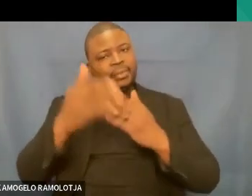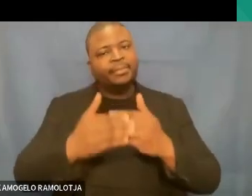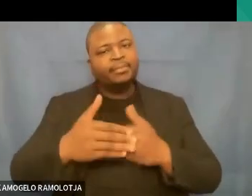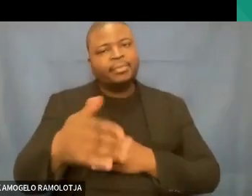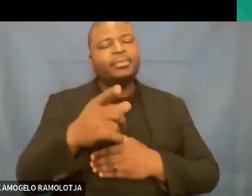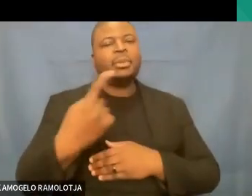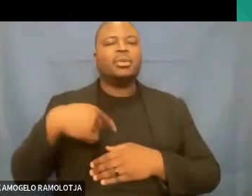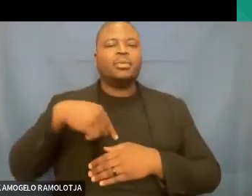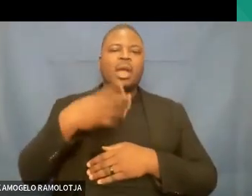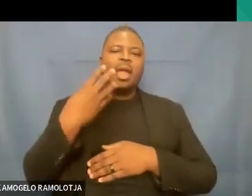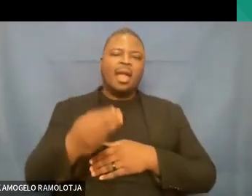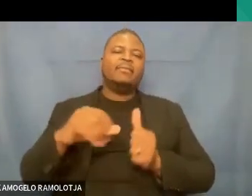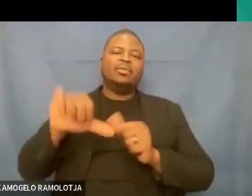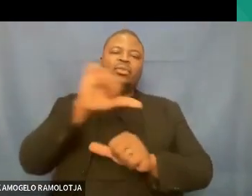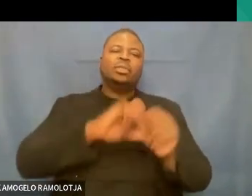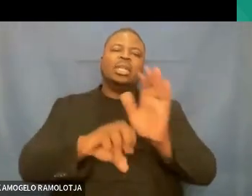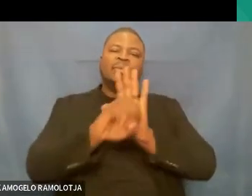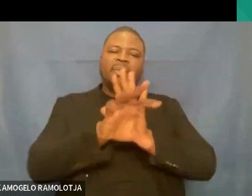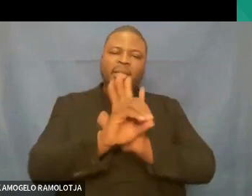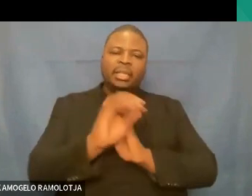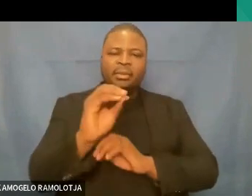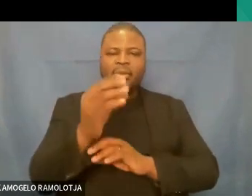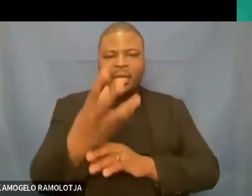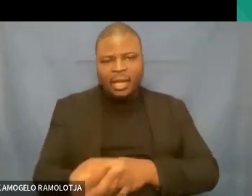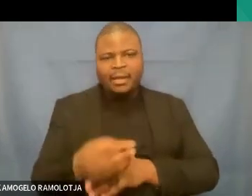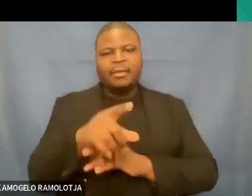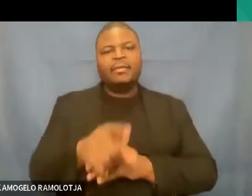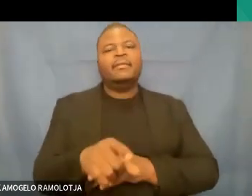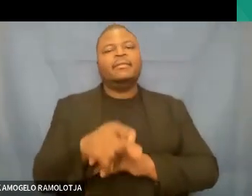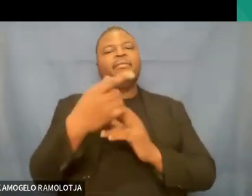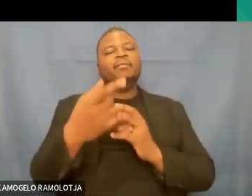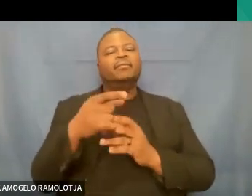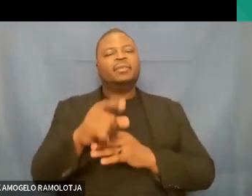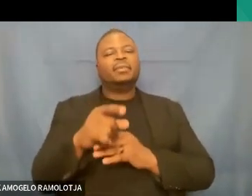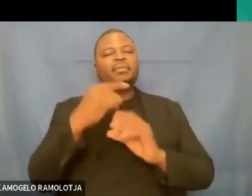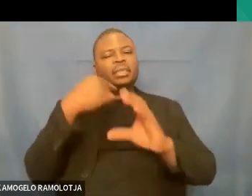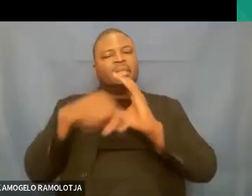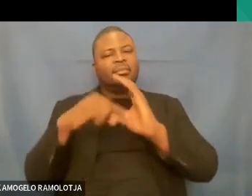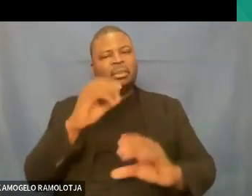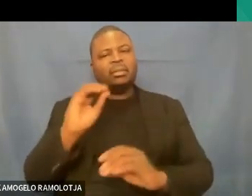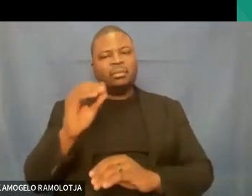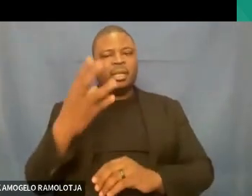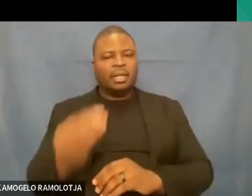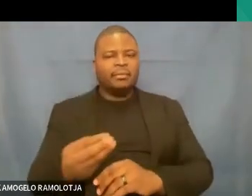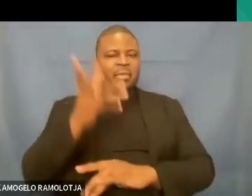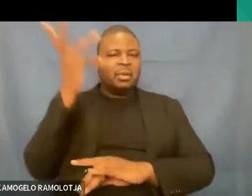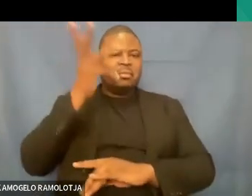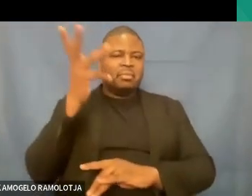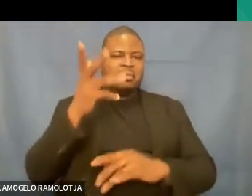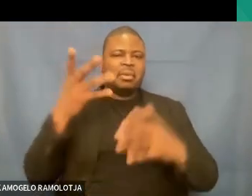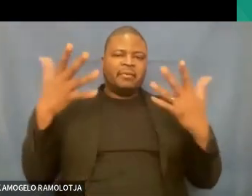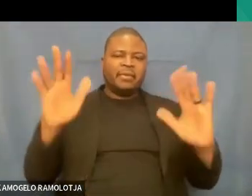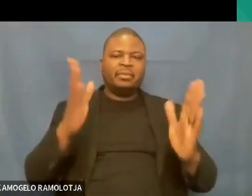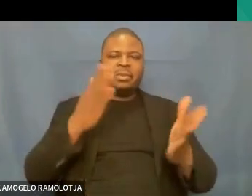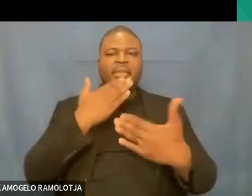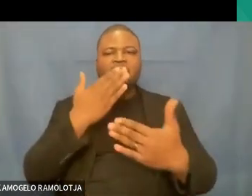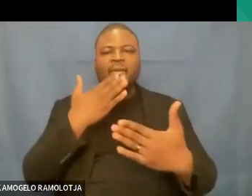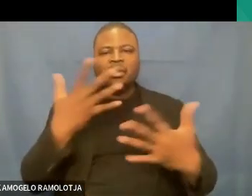social media, our website, and our email. And that's the end of my presentation. Thank you so much.